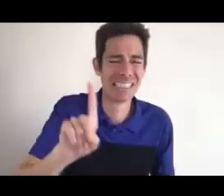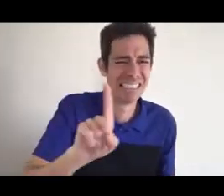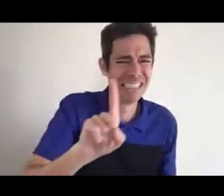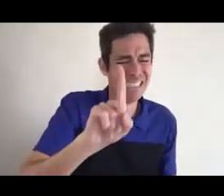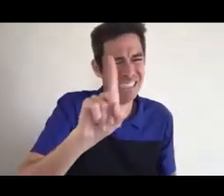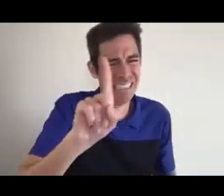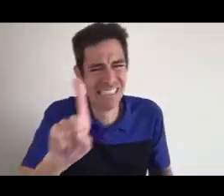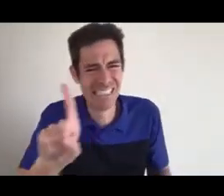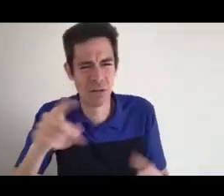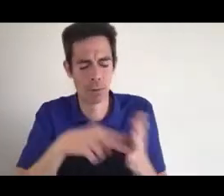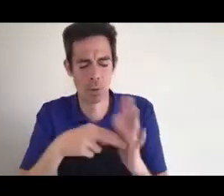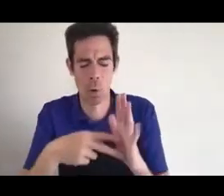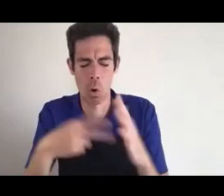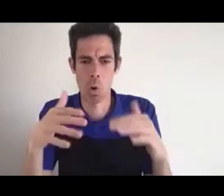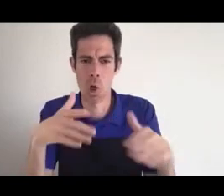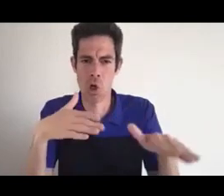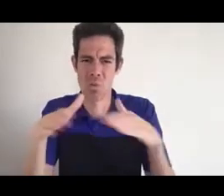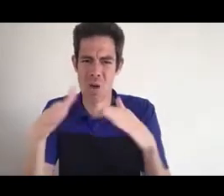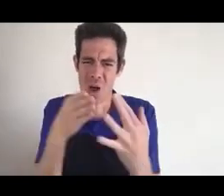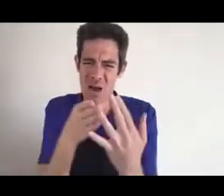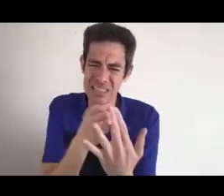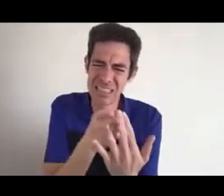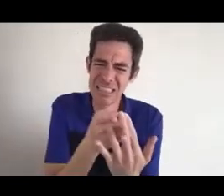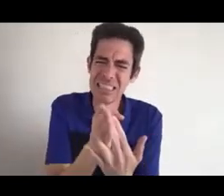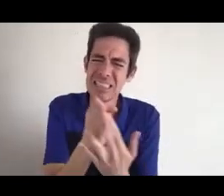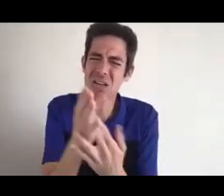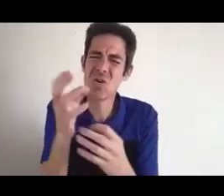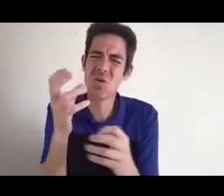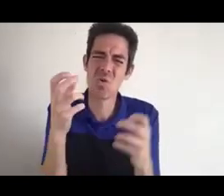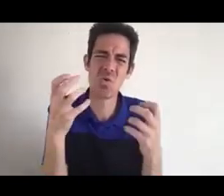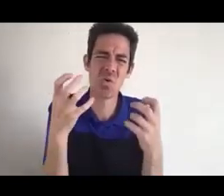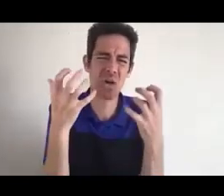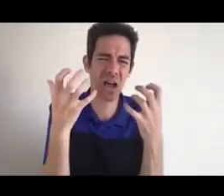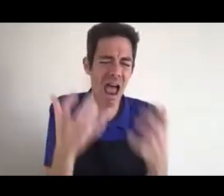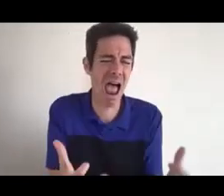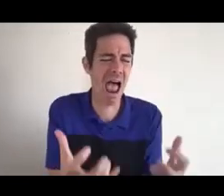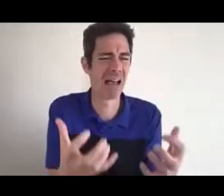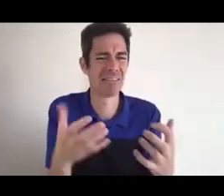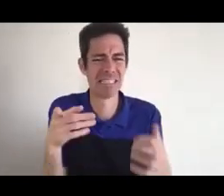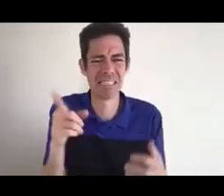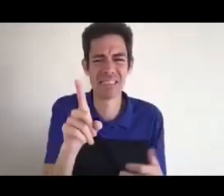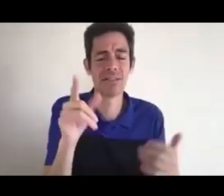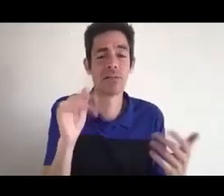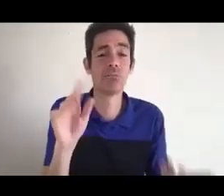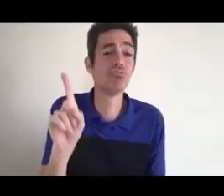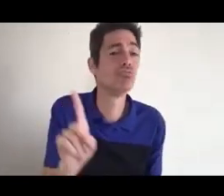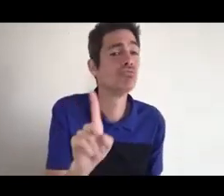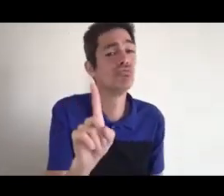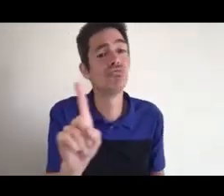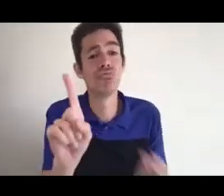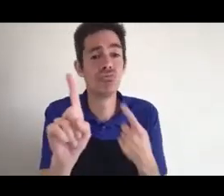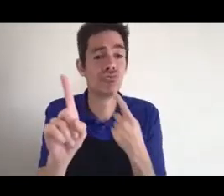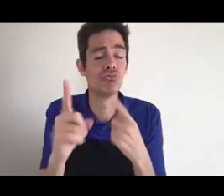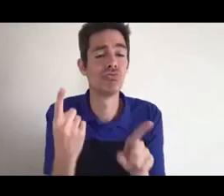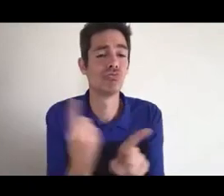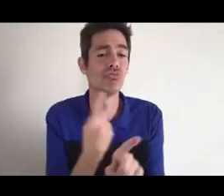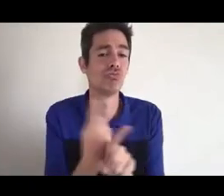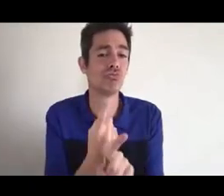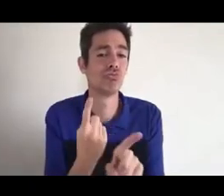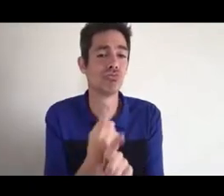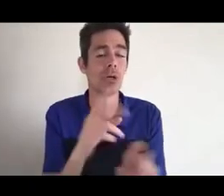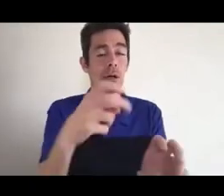different hand shapes. So walking like this might be like, oh, it's really hard to walk through. Maybe you're walking through something really